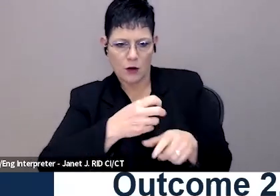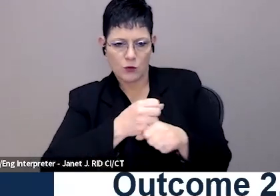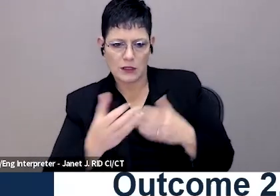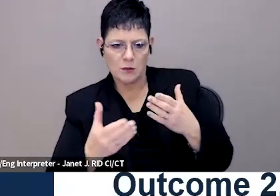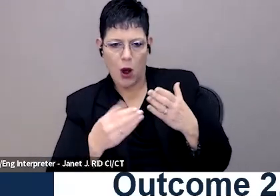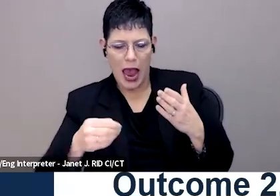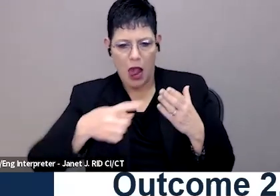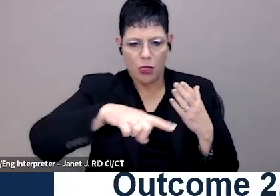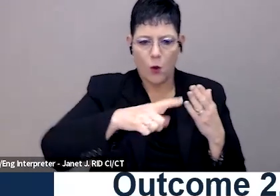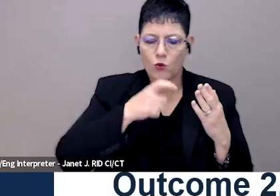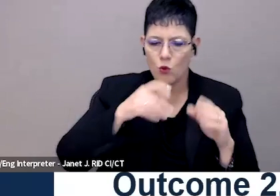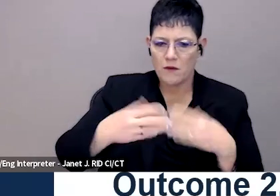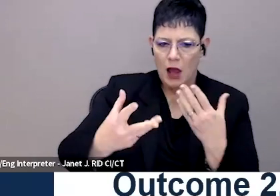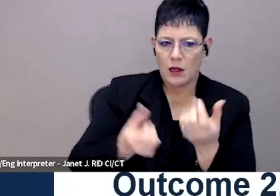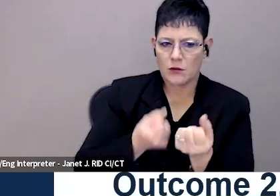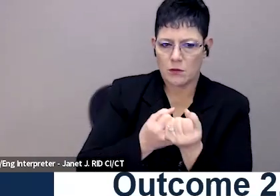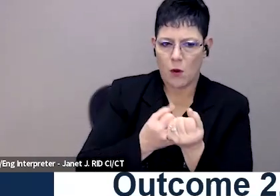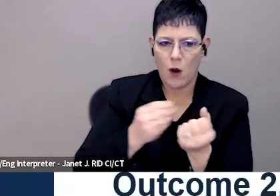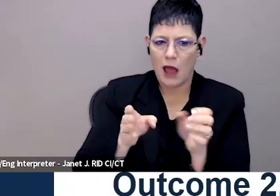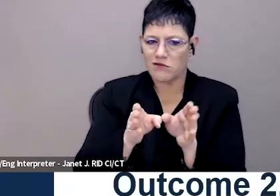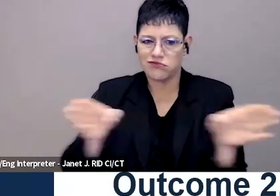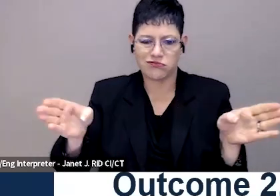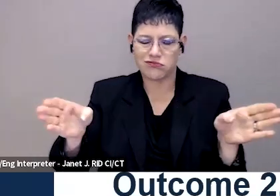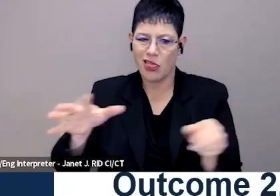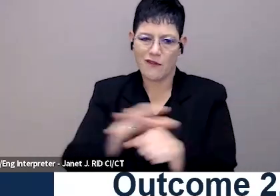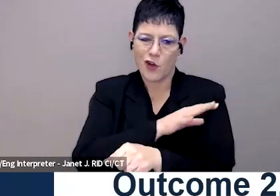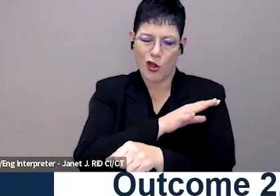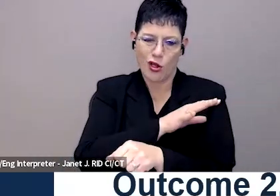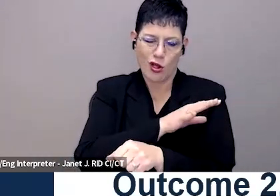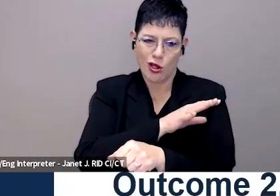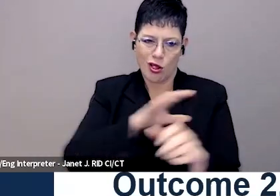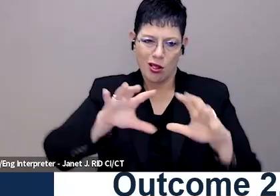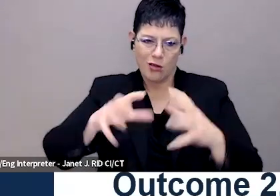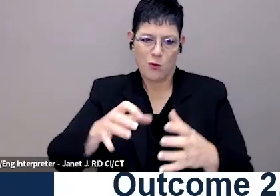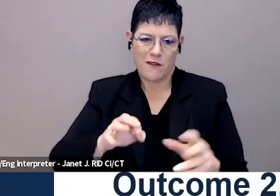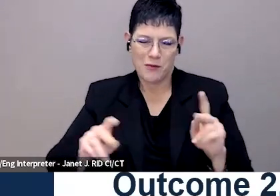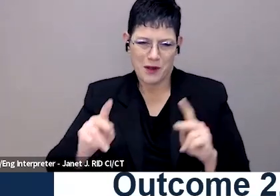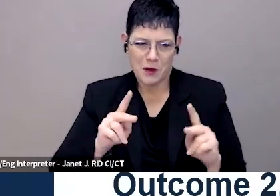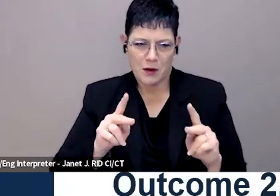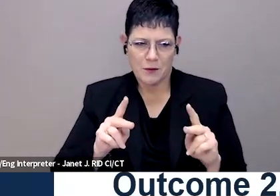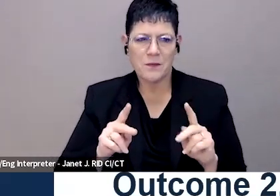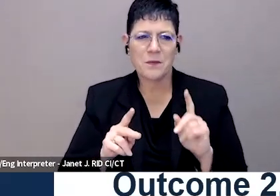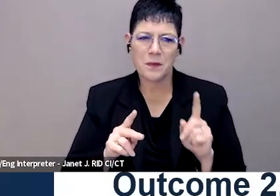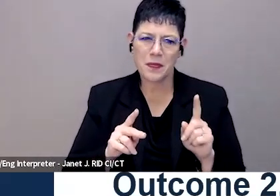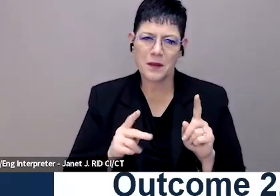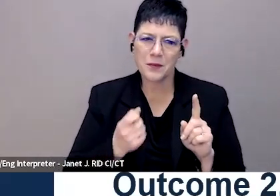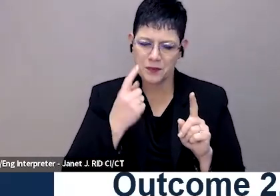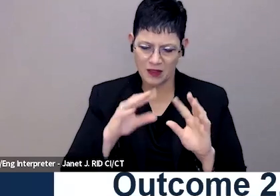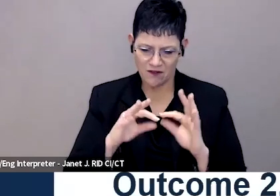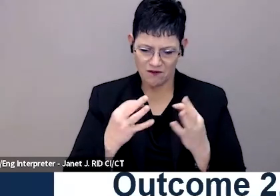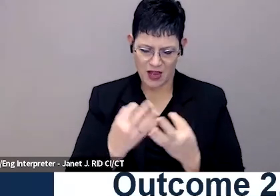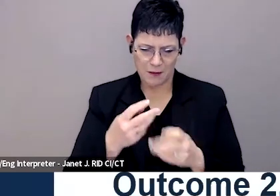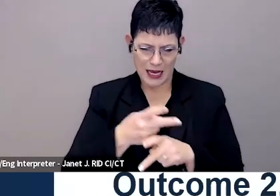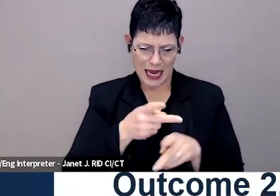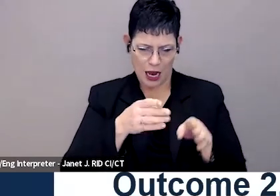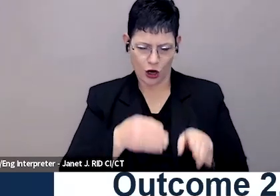outcomes, and Medicare overall and their family caregivers. Family caregivers can mean the difference between someone